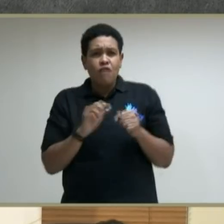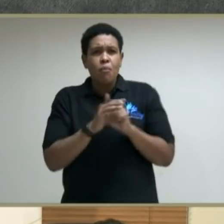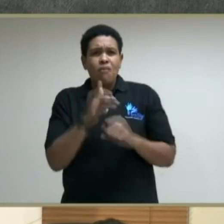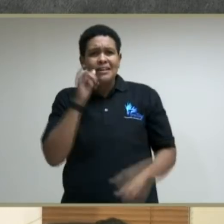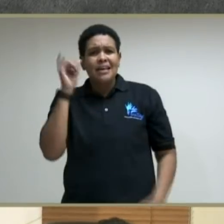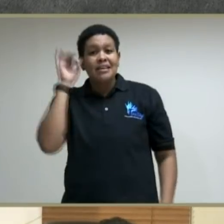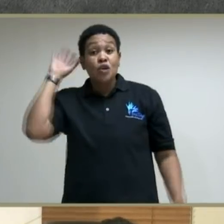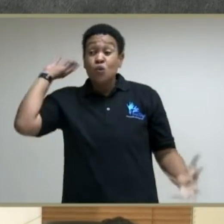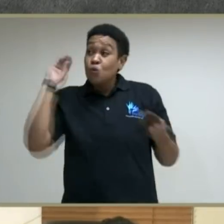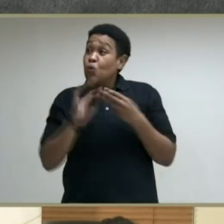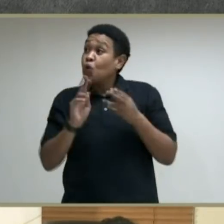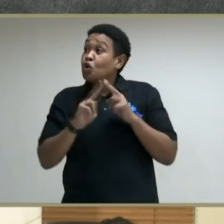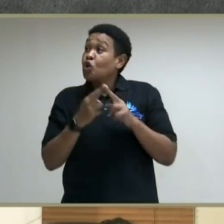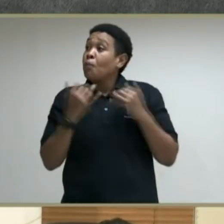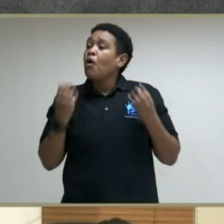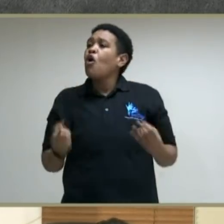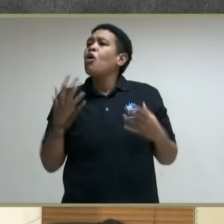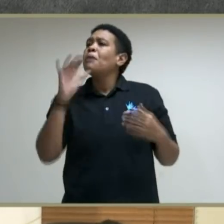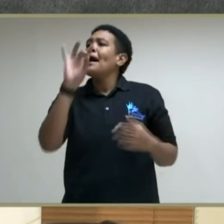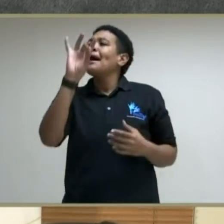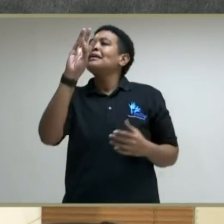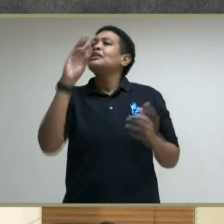would make our numbers now at